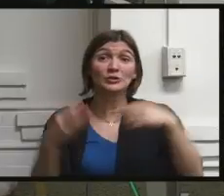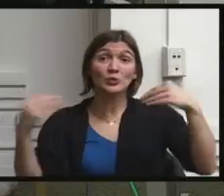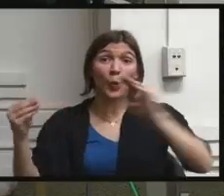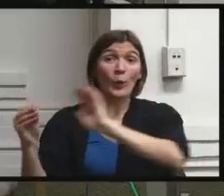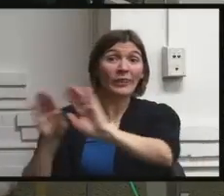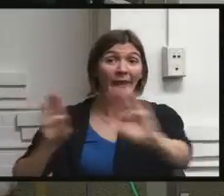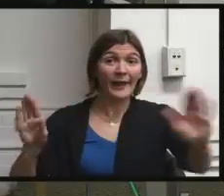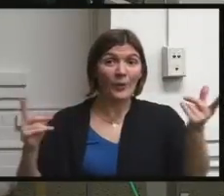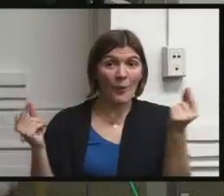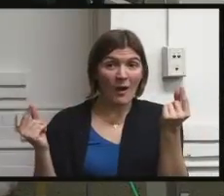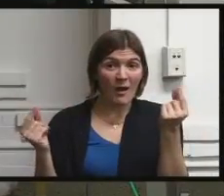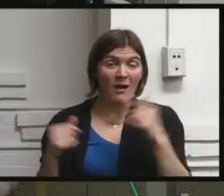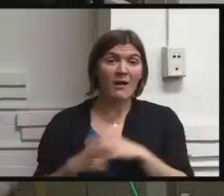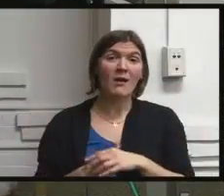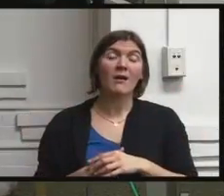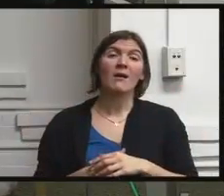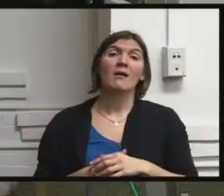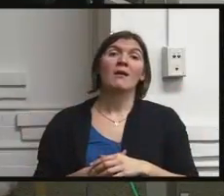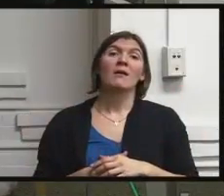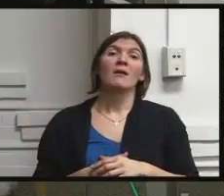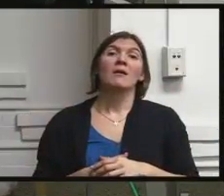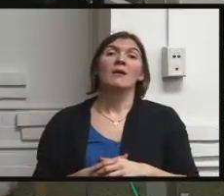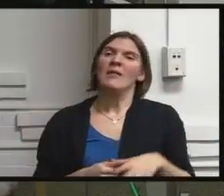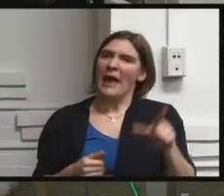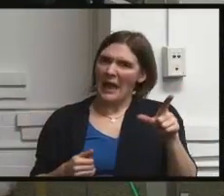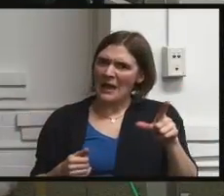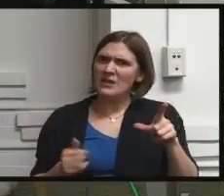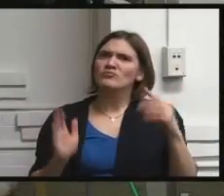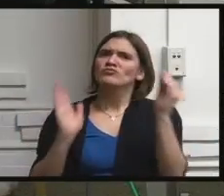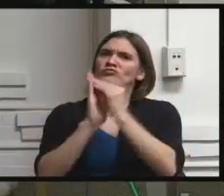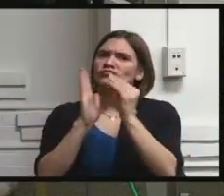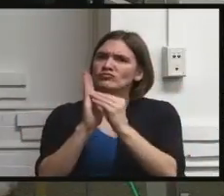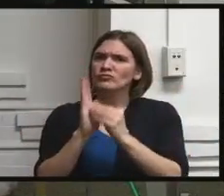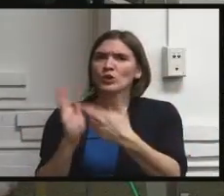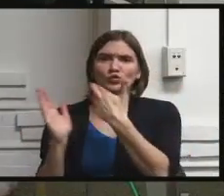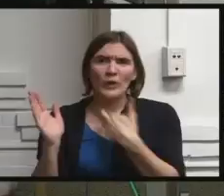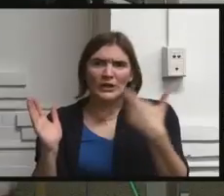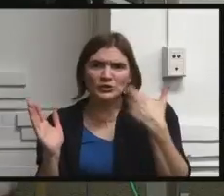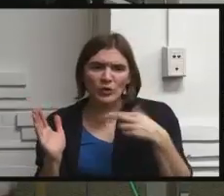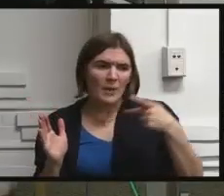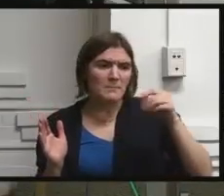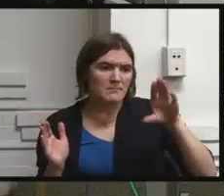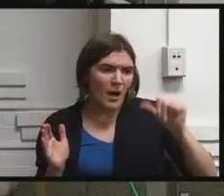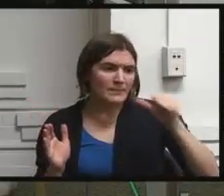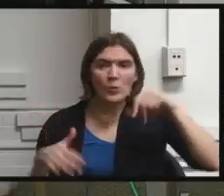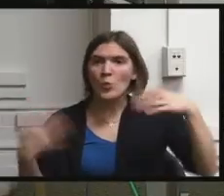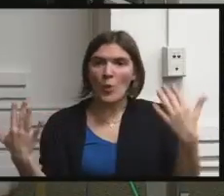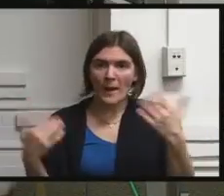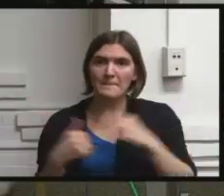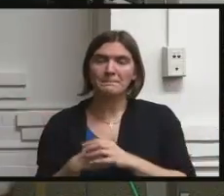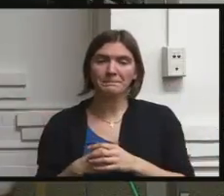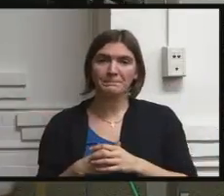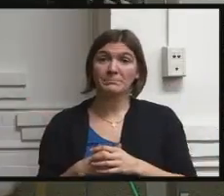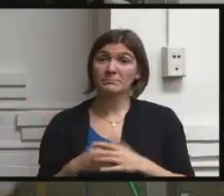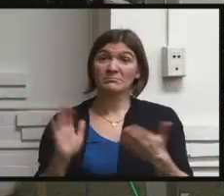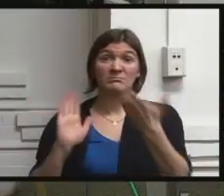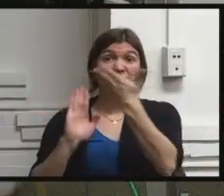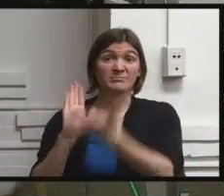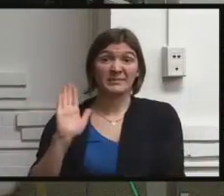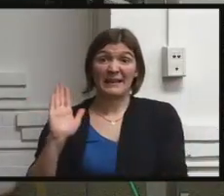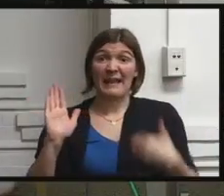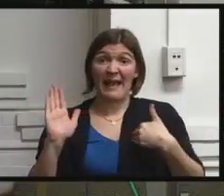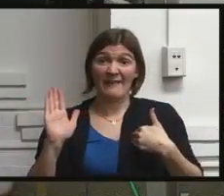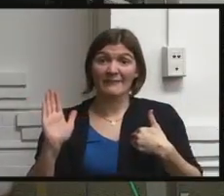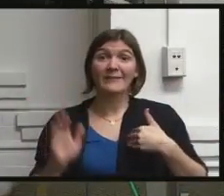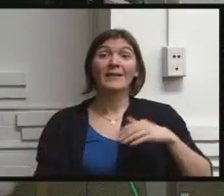stores. There's discussions in there about the various restaurants and pubs that we have downtown on our webpage. We